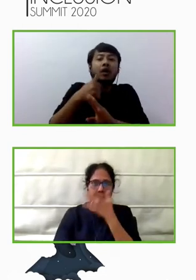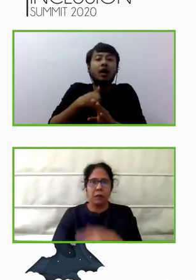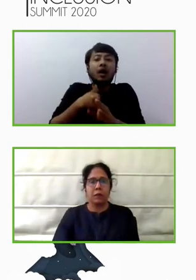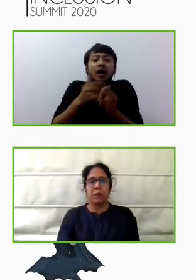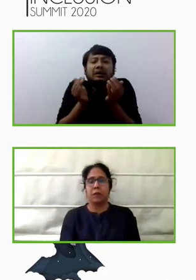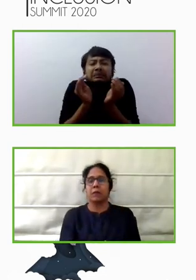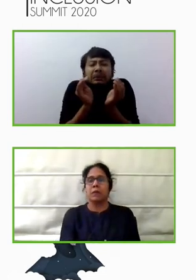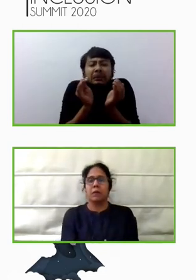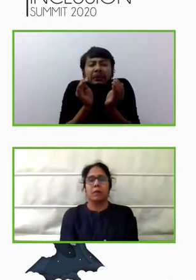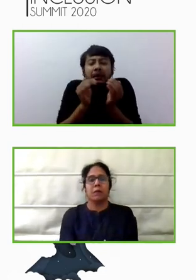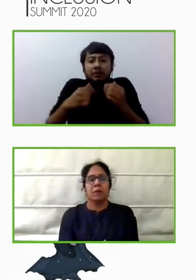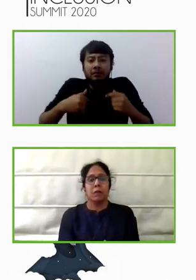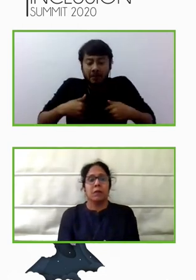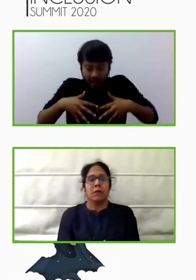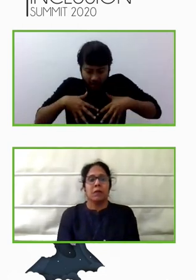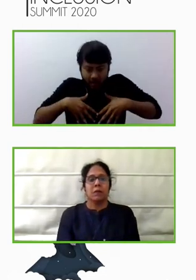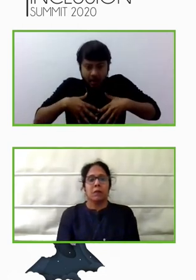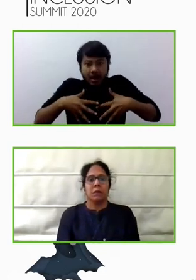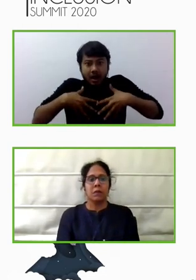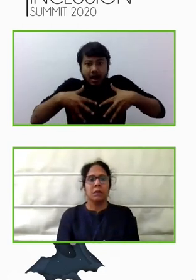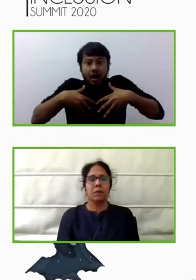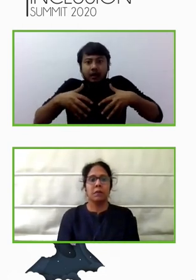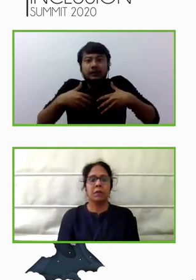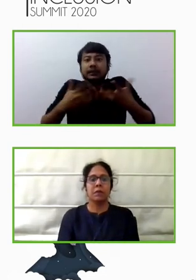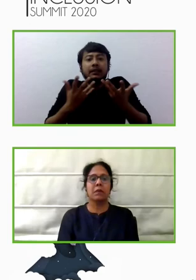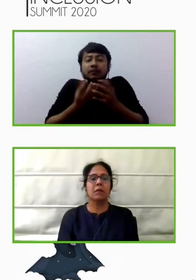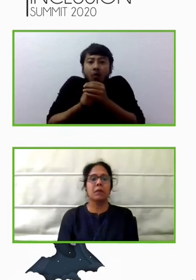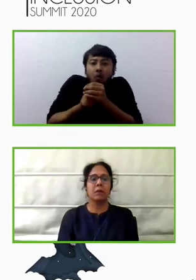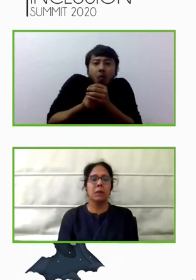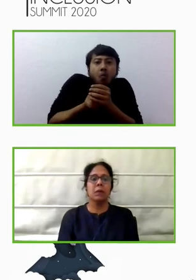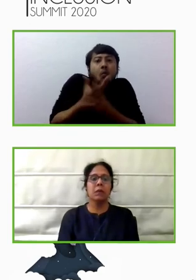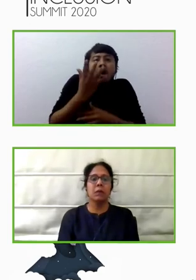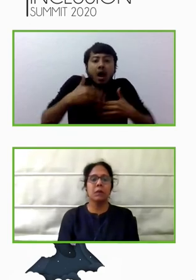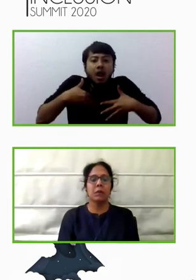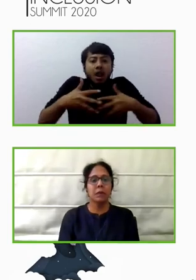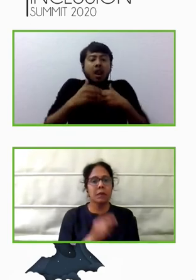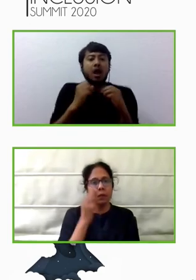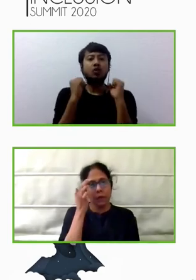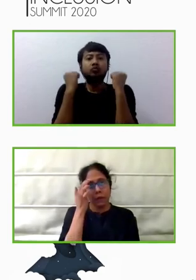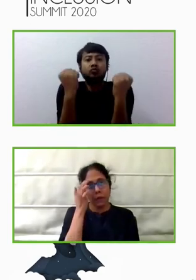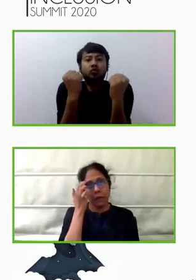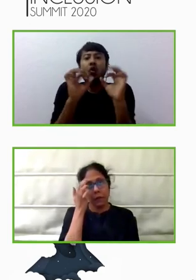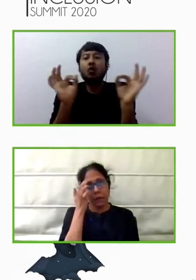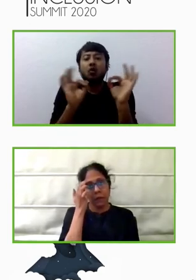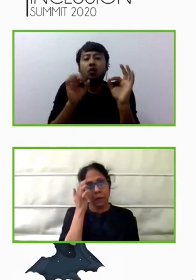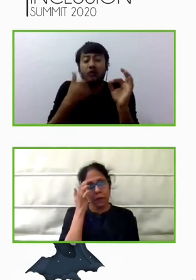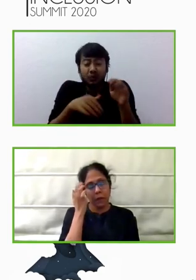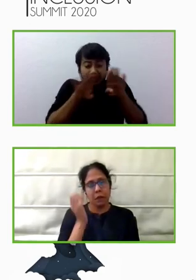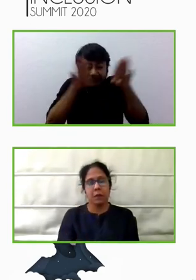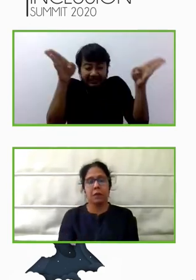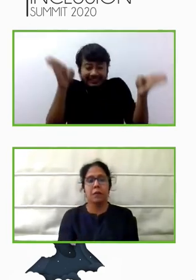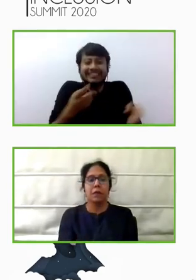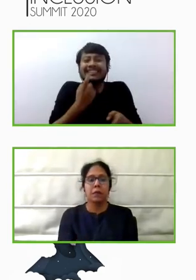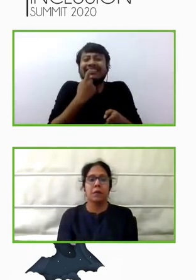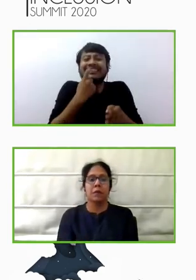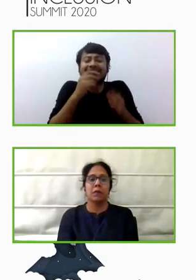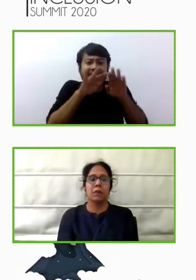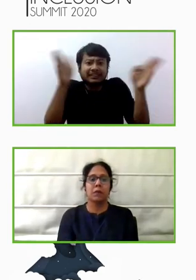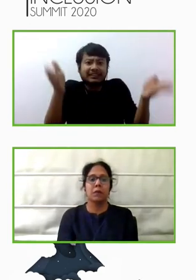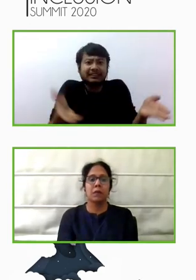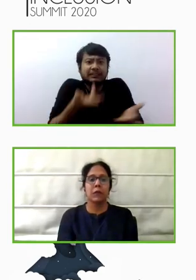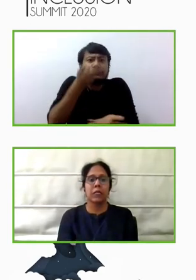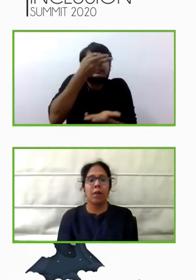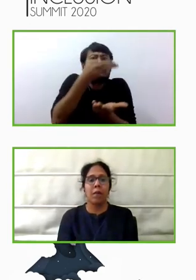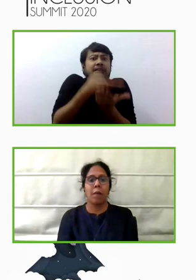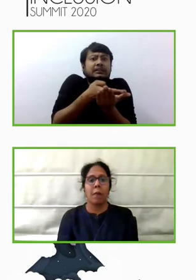my lungs were not fully developed. And it's assumed that the impact of being in